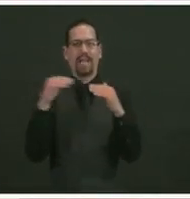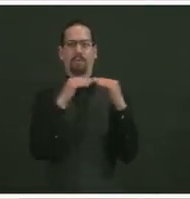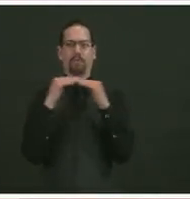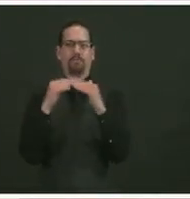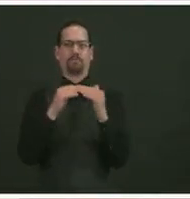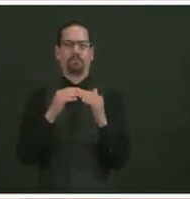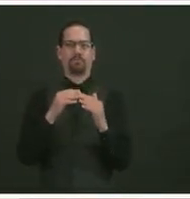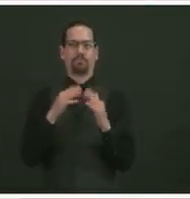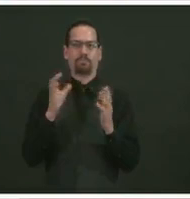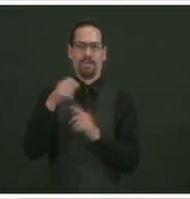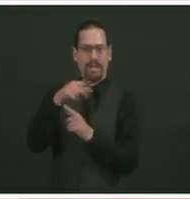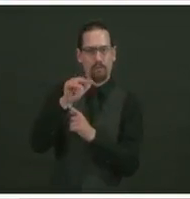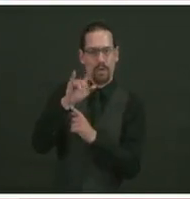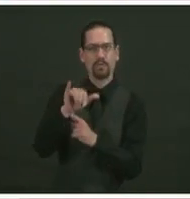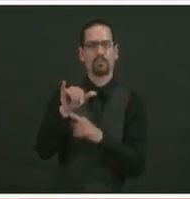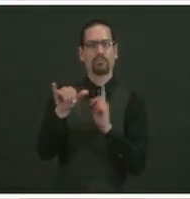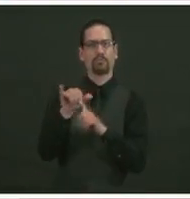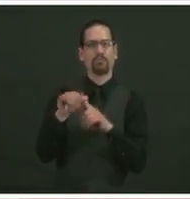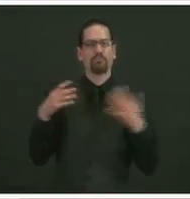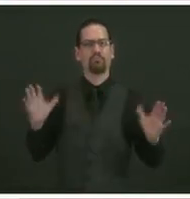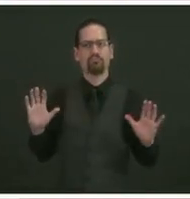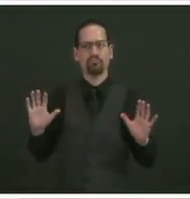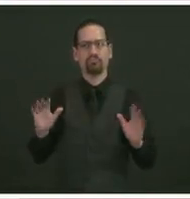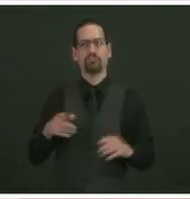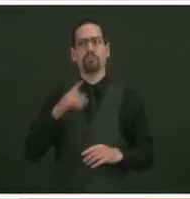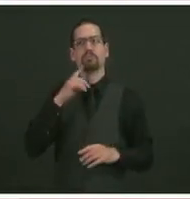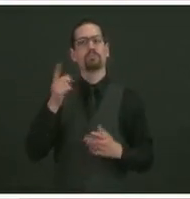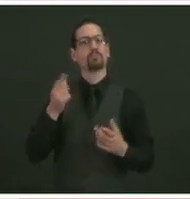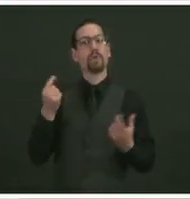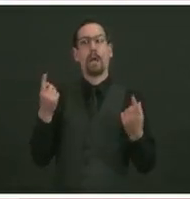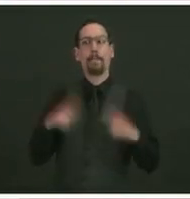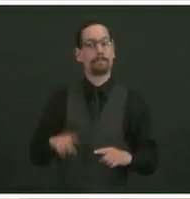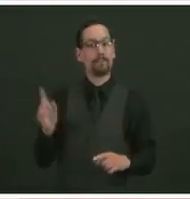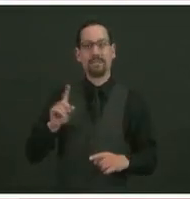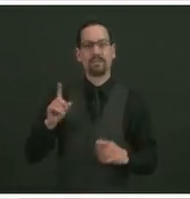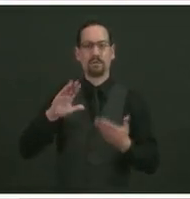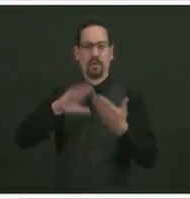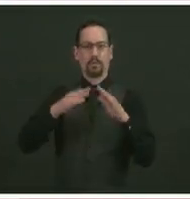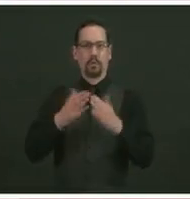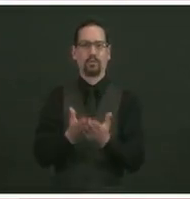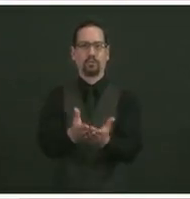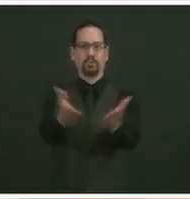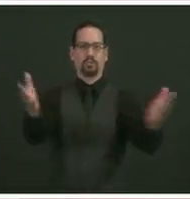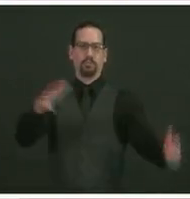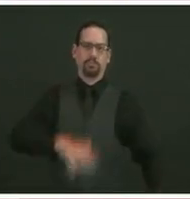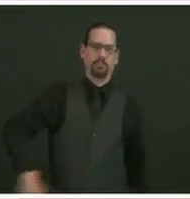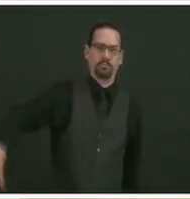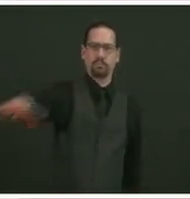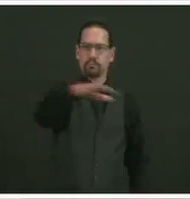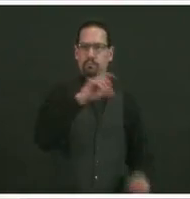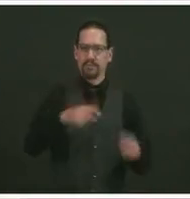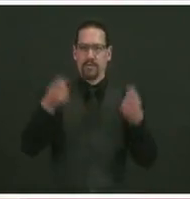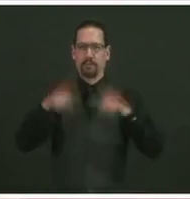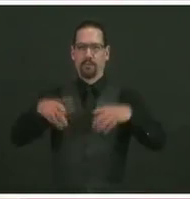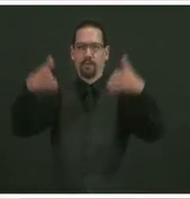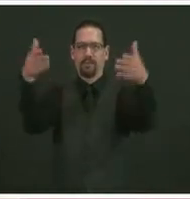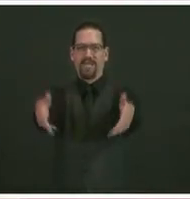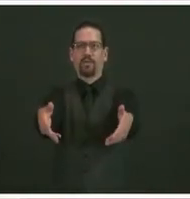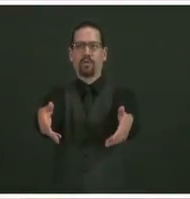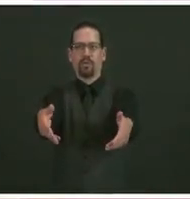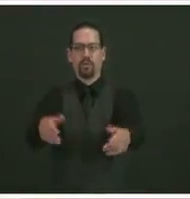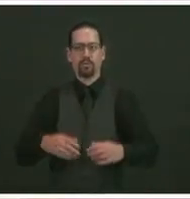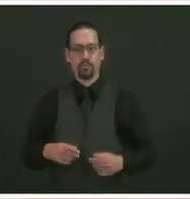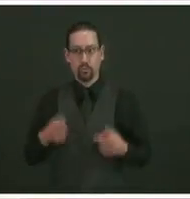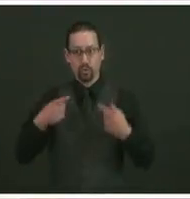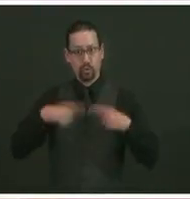which means a lot of this has to happen in a community. So what we've seen is we've learned a lot in this crisis. You know, we've